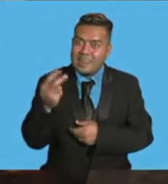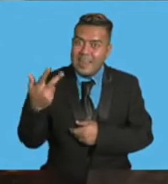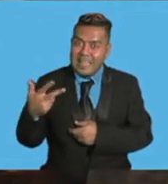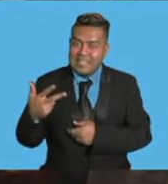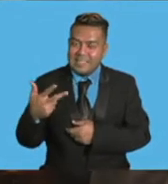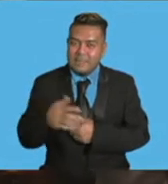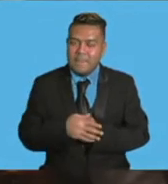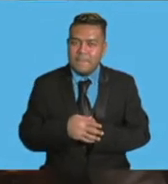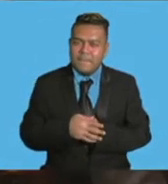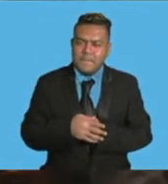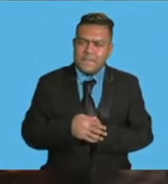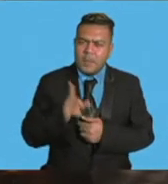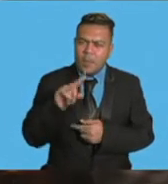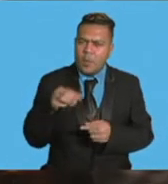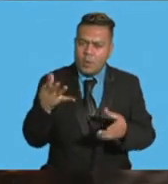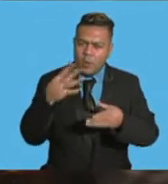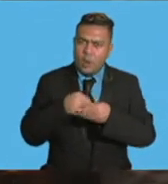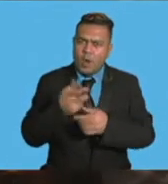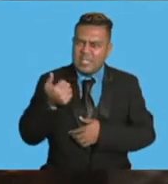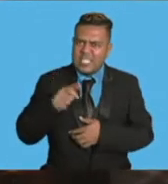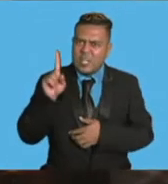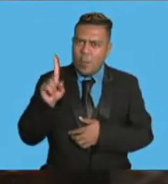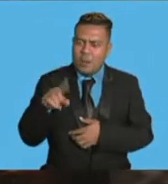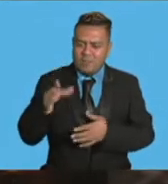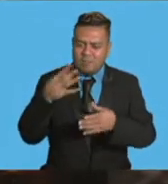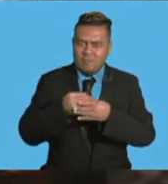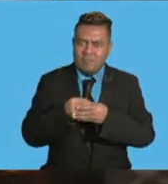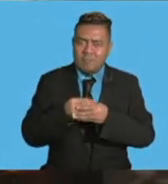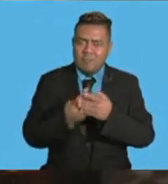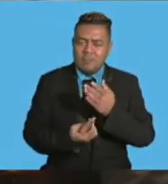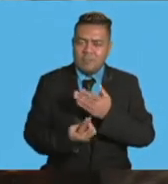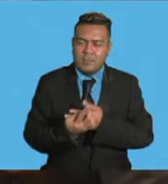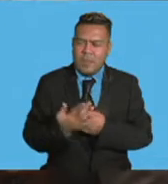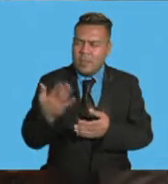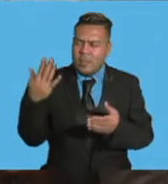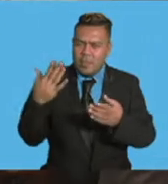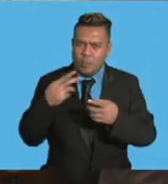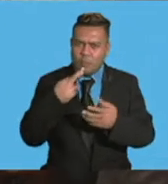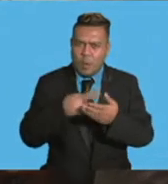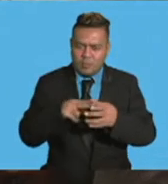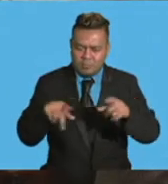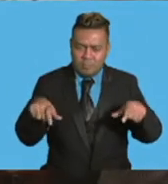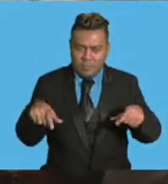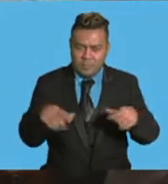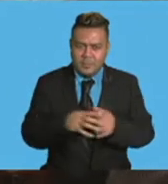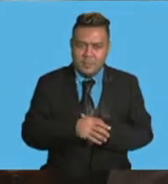2018, there were a total of about 61 cases that were reported, and of course